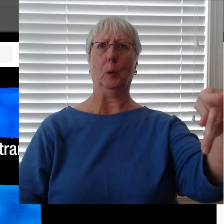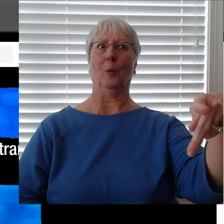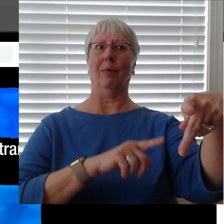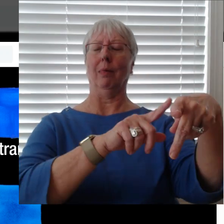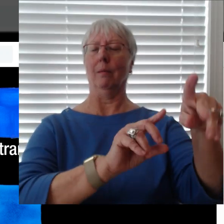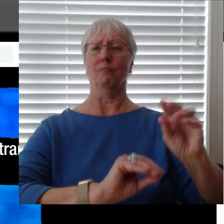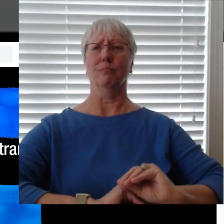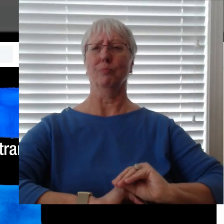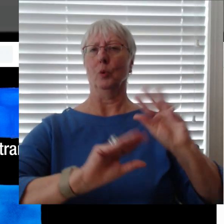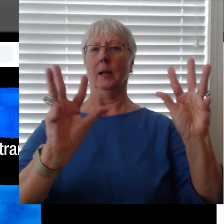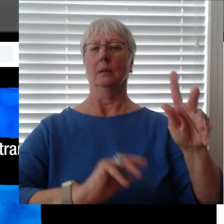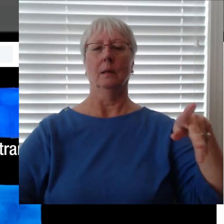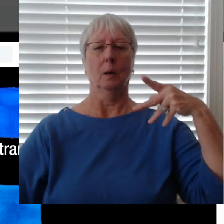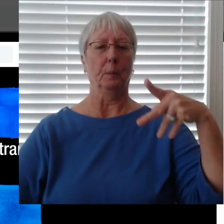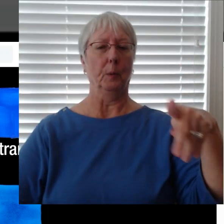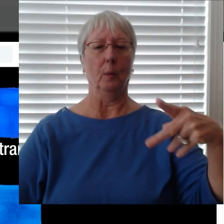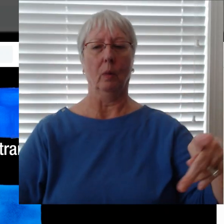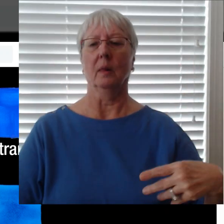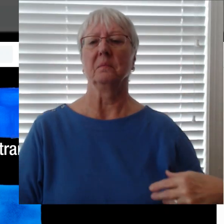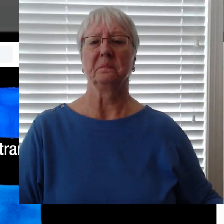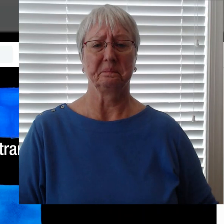kind of red than cadmium red.